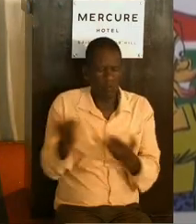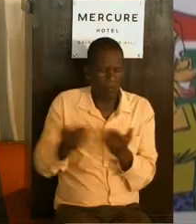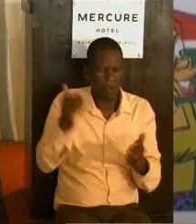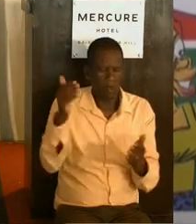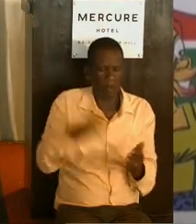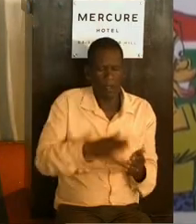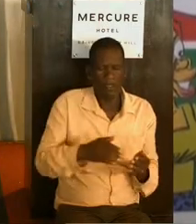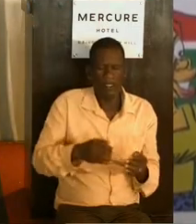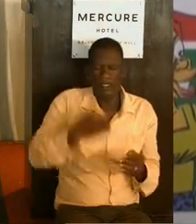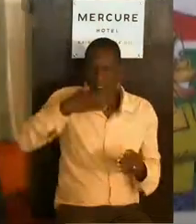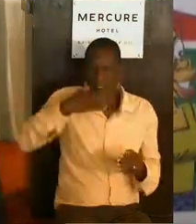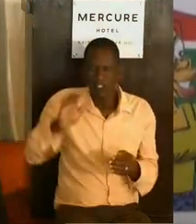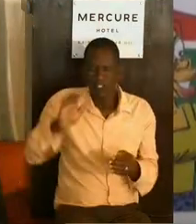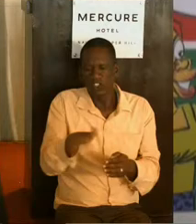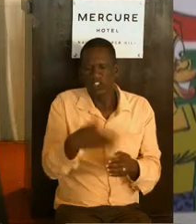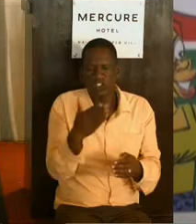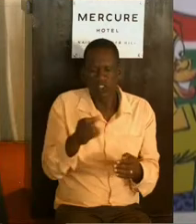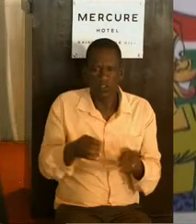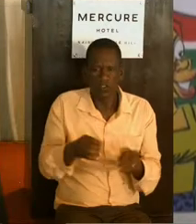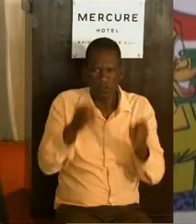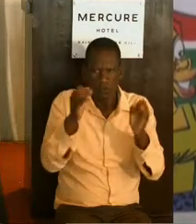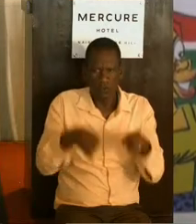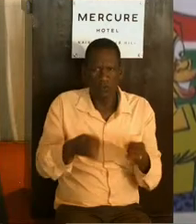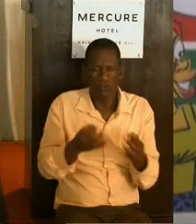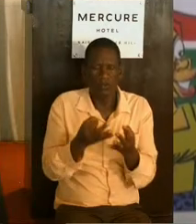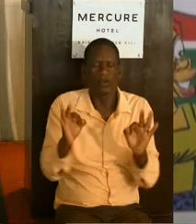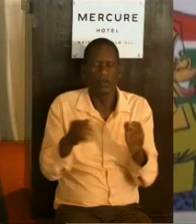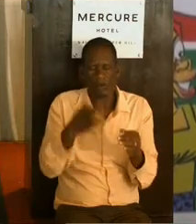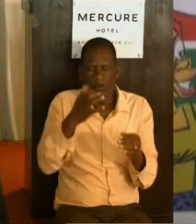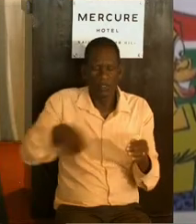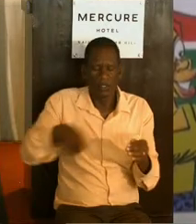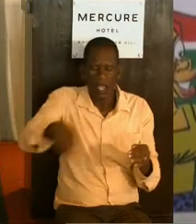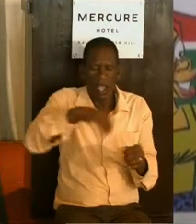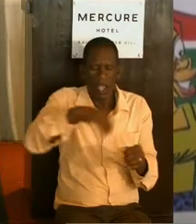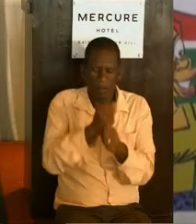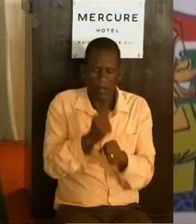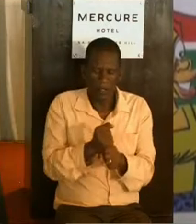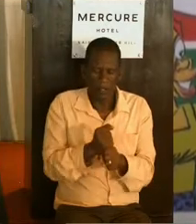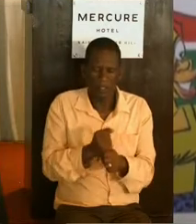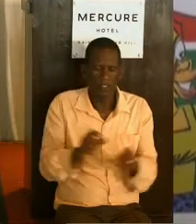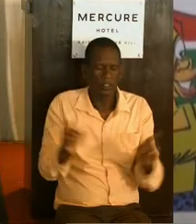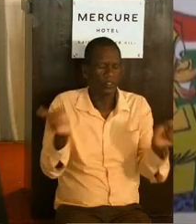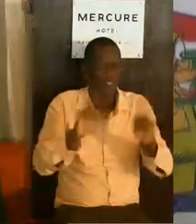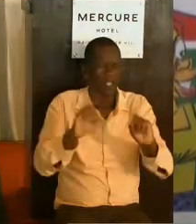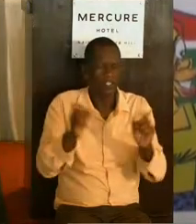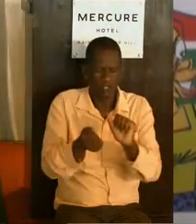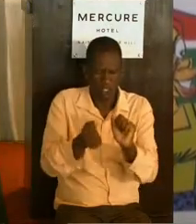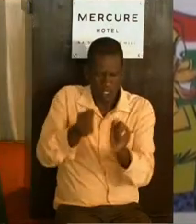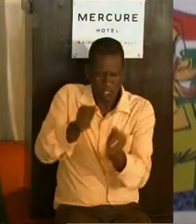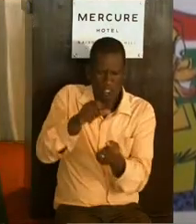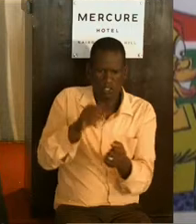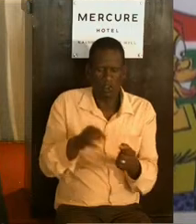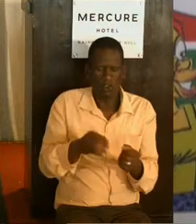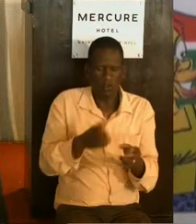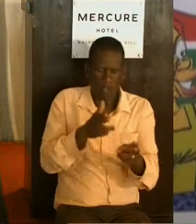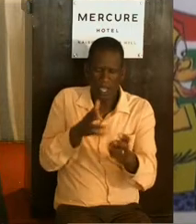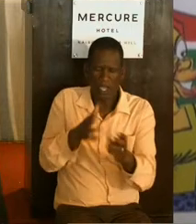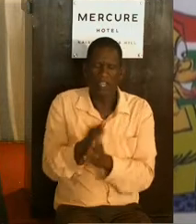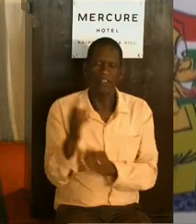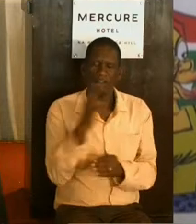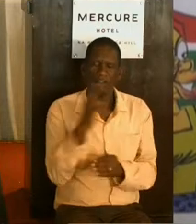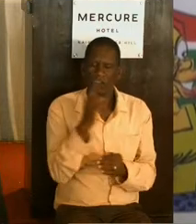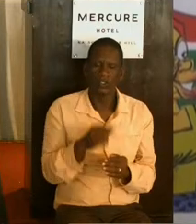songs of Revolution songs because I was is not a revolution of gun and